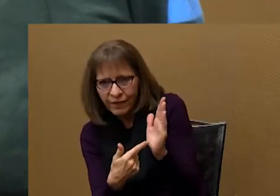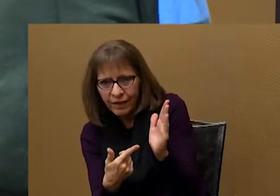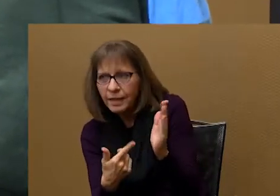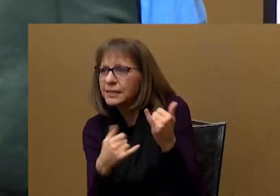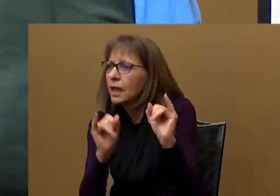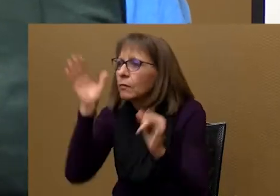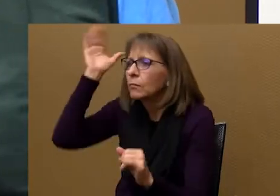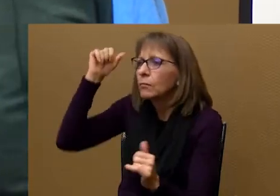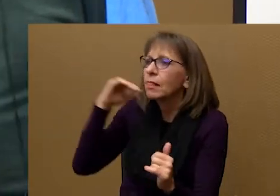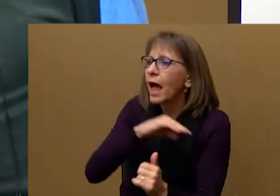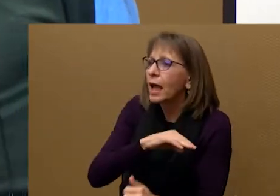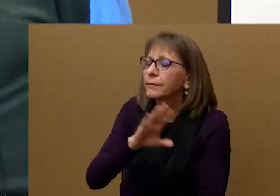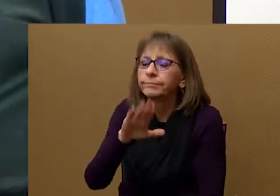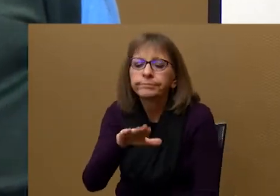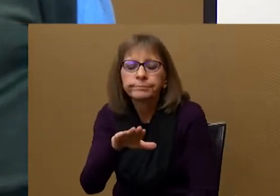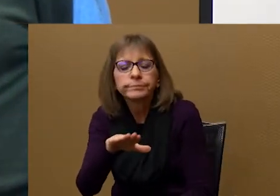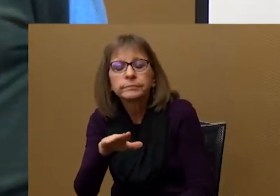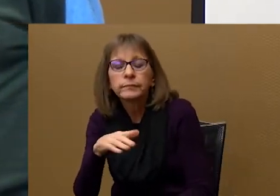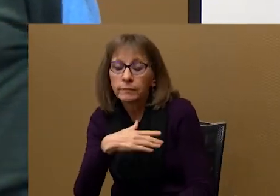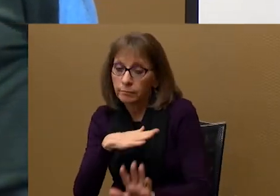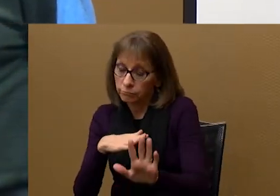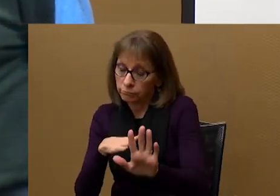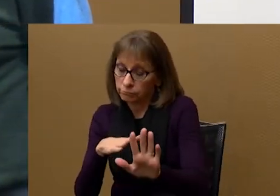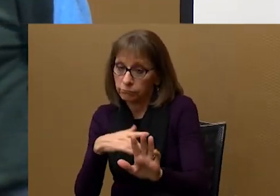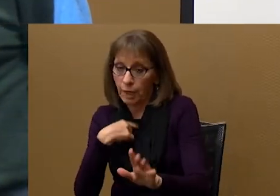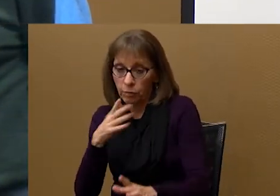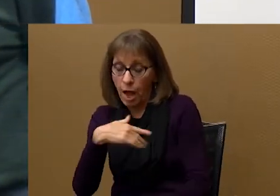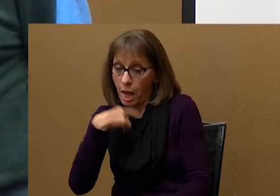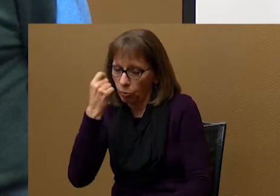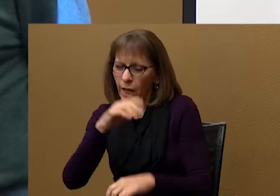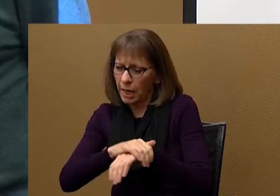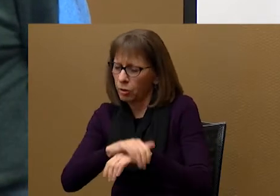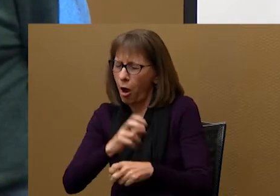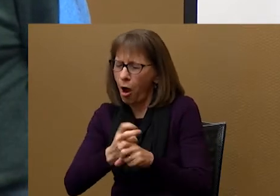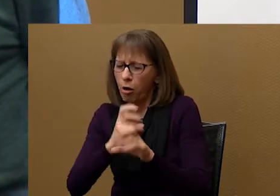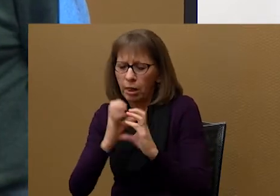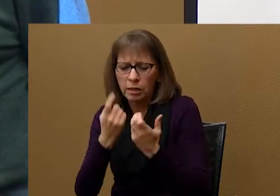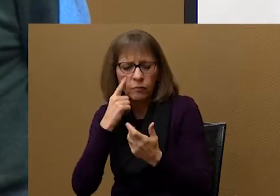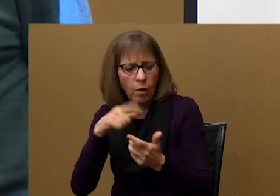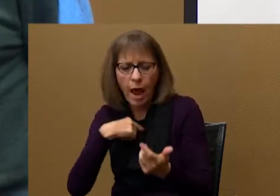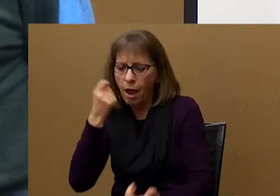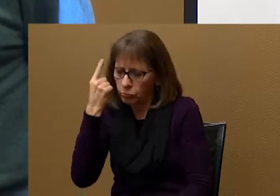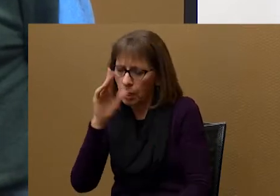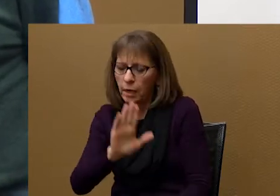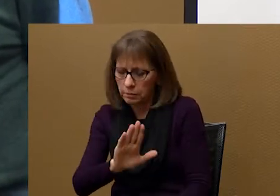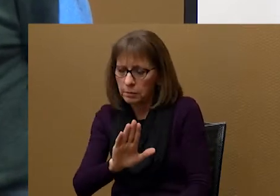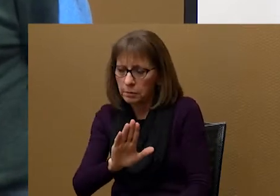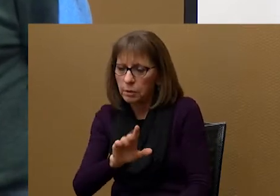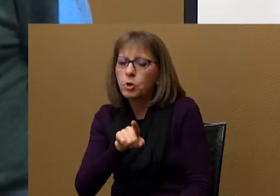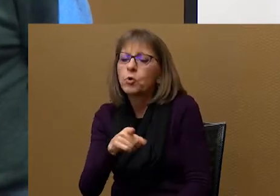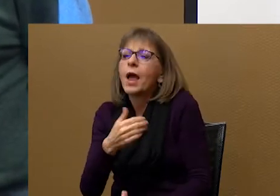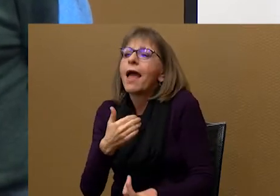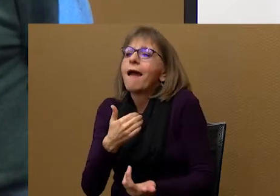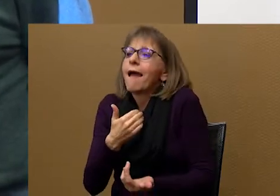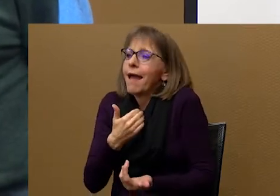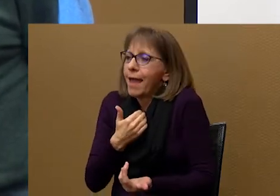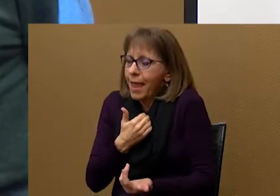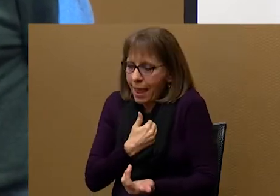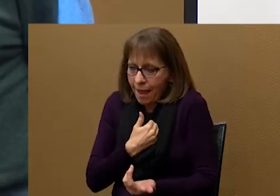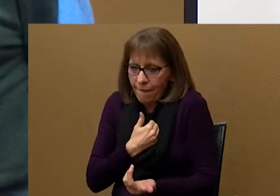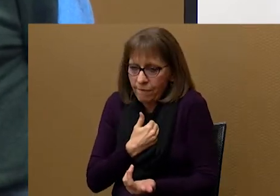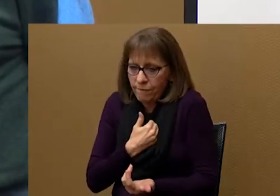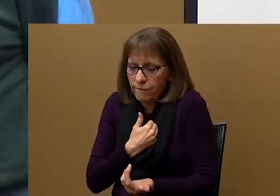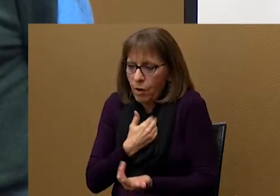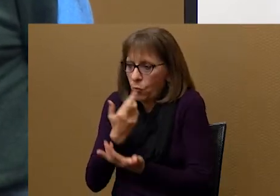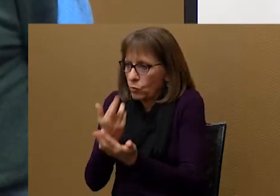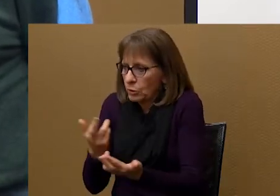was lying to me. So I tried to empathize. Okay, I understand English is a difficult class for him. And I said that. I said, I understand English is difficult